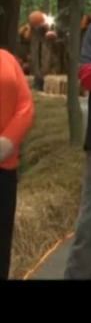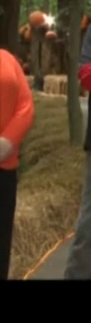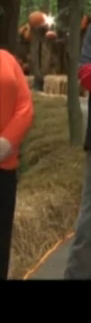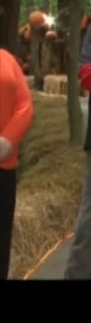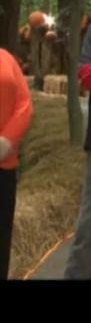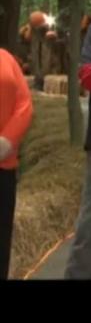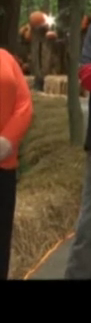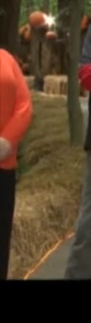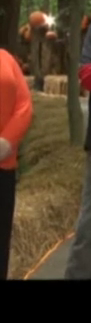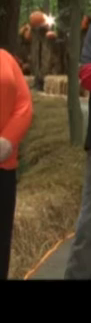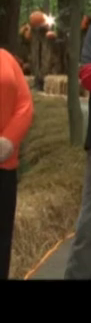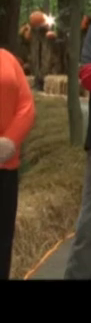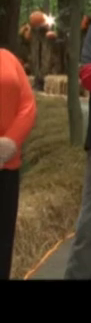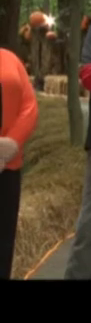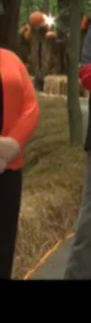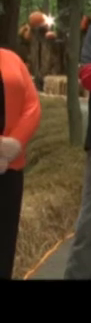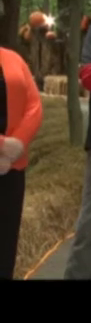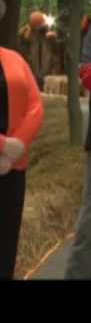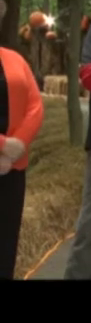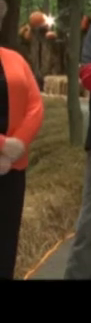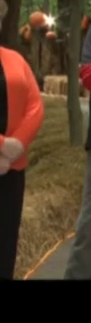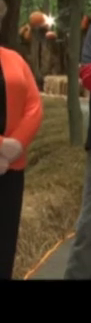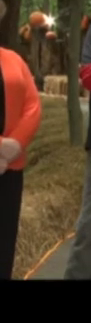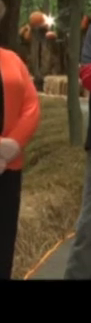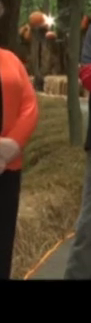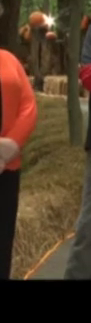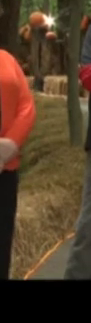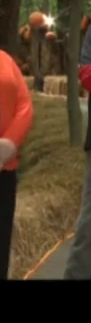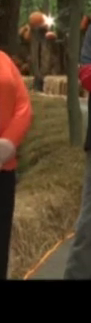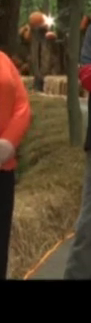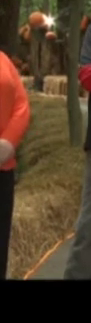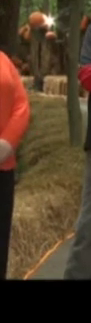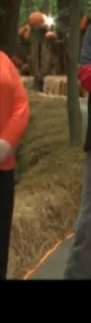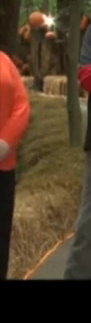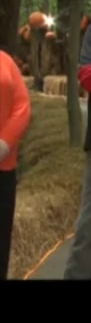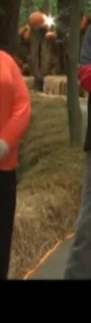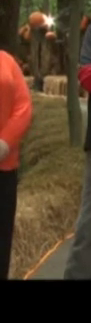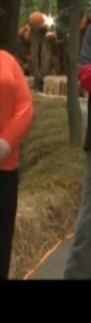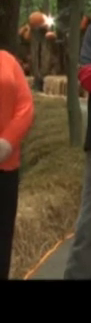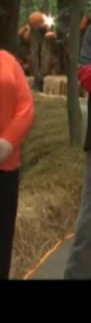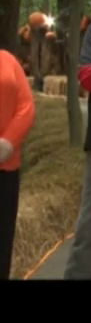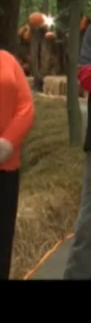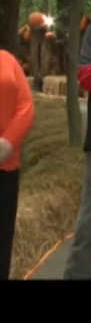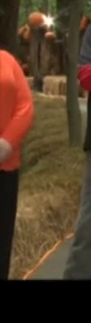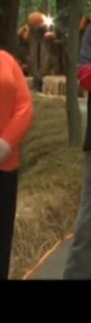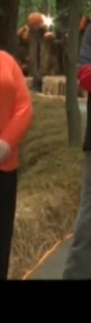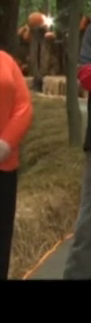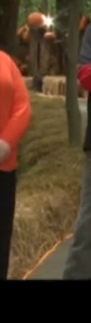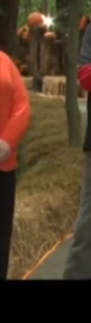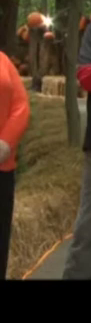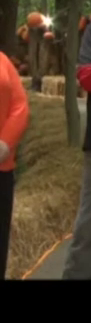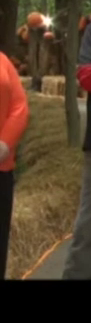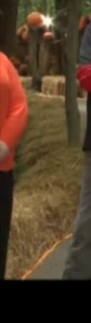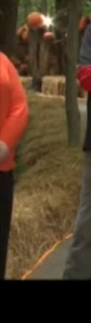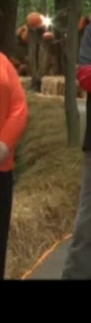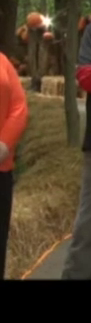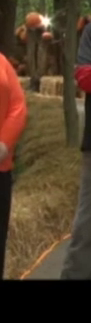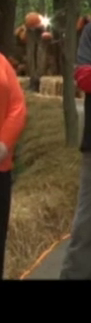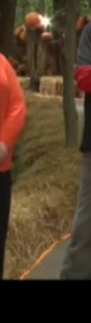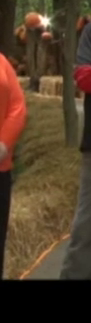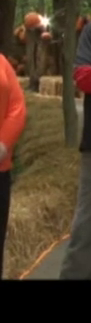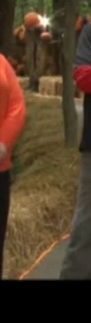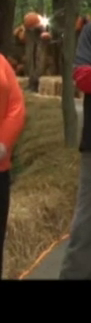history. And then various cities' events like Bourbon and Beyond, Louder Than Life, Hike, Bike, Paddle,